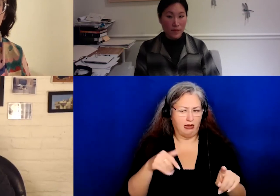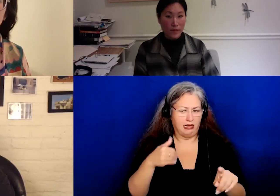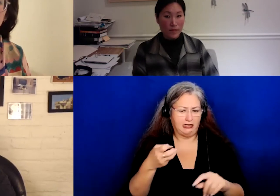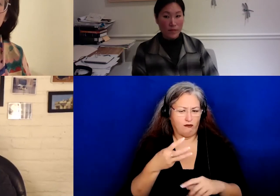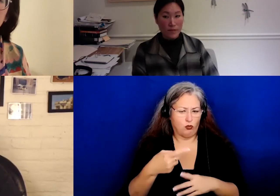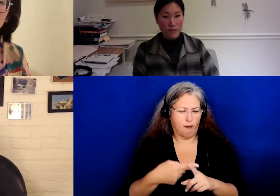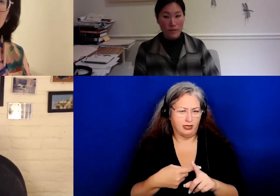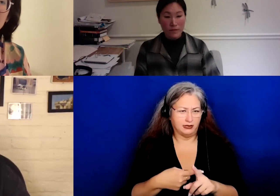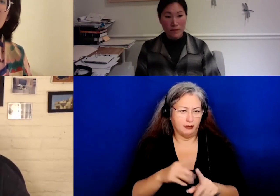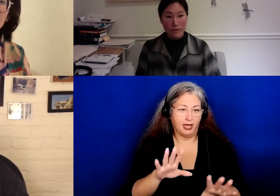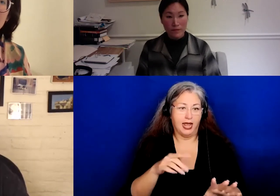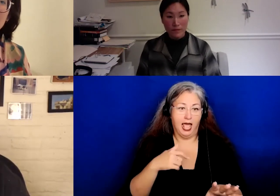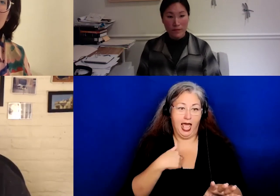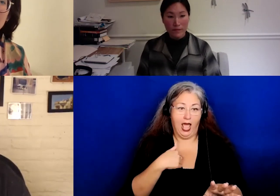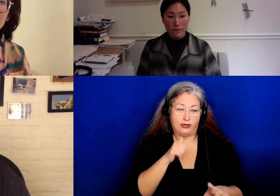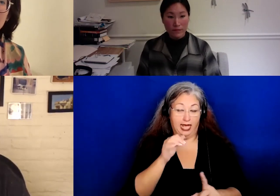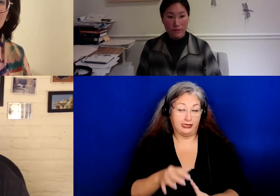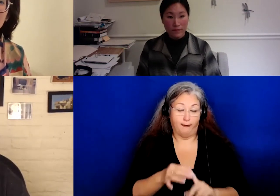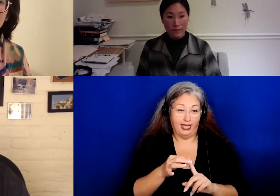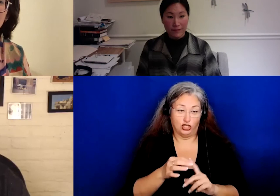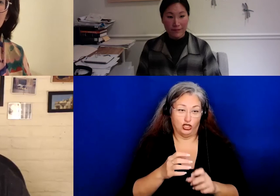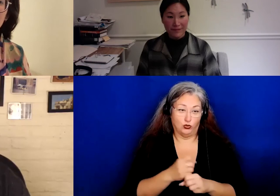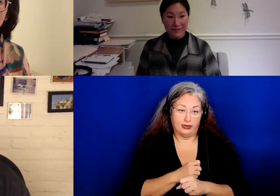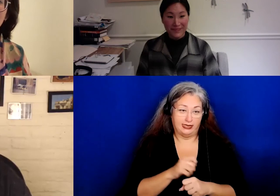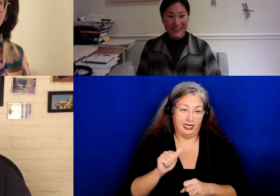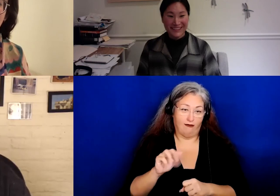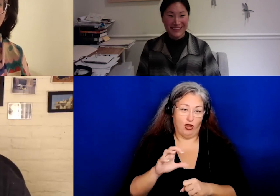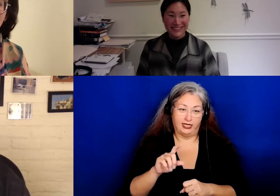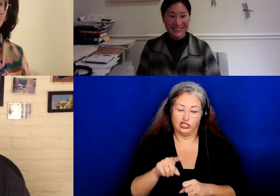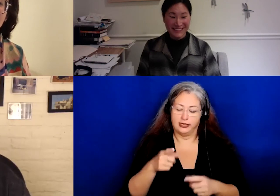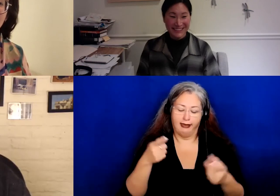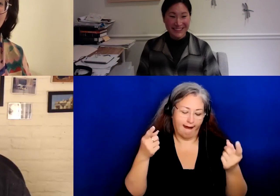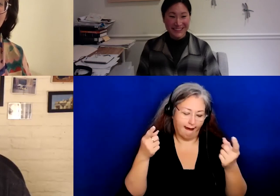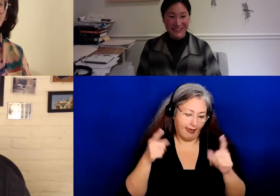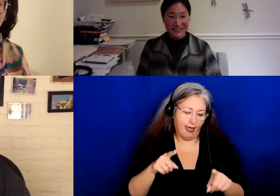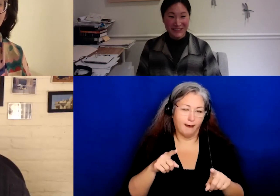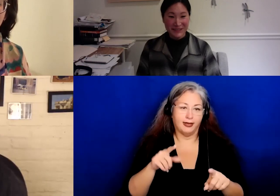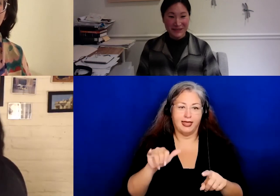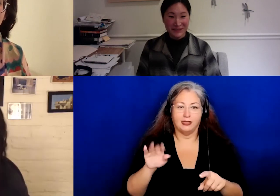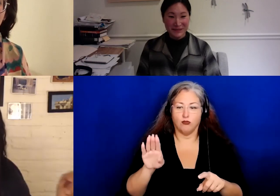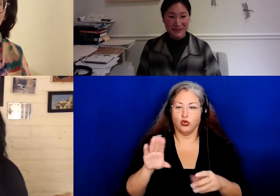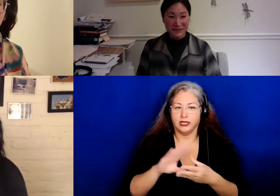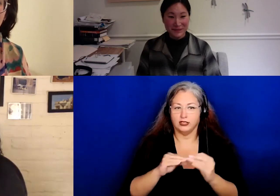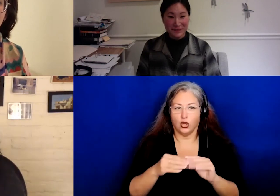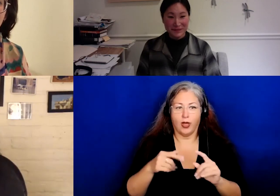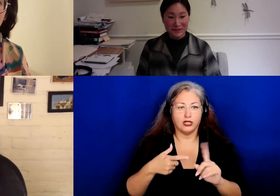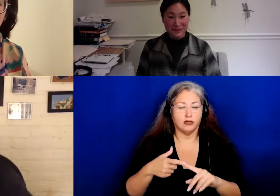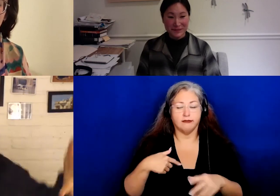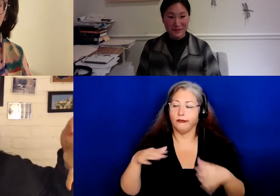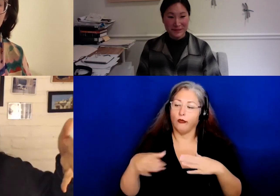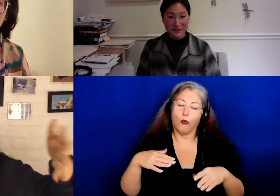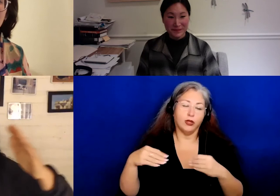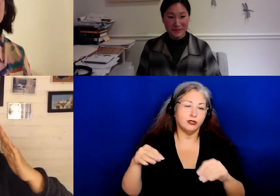So, and believe me, I was not special enough to receive an ARC. It was just that it was very Brooklyn story, which is that I was just walking in my neighborhood